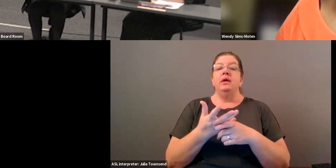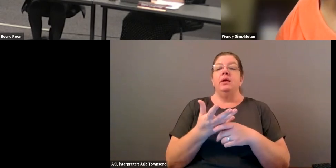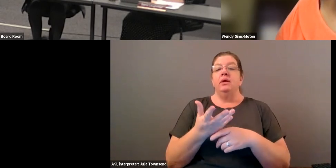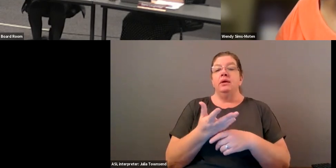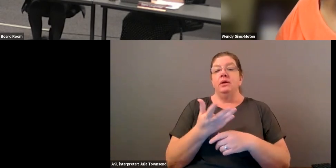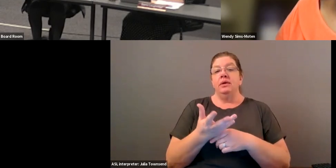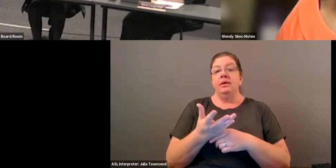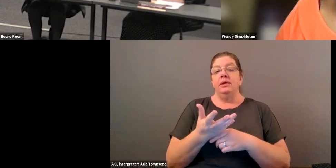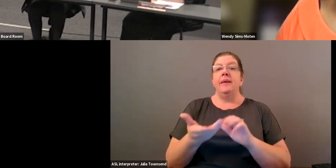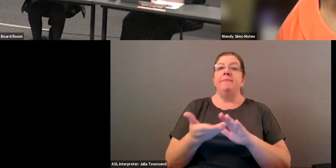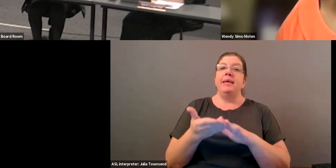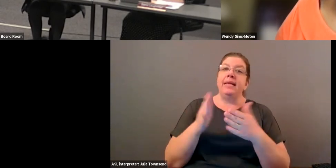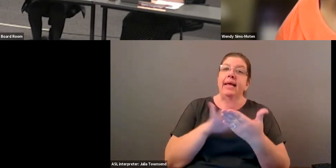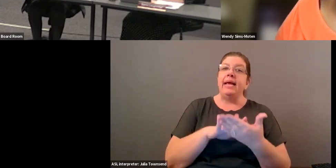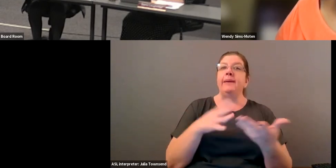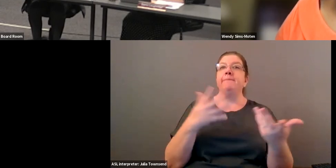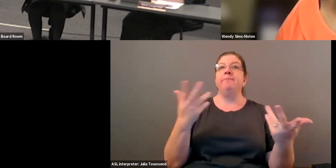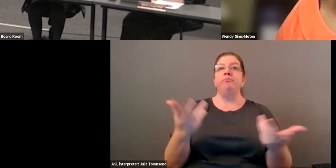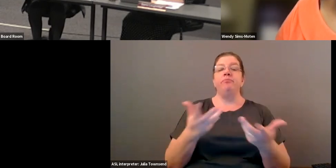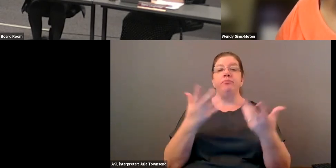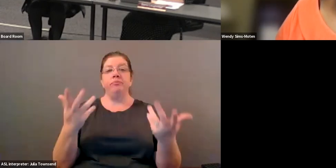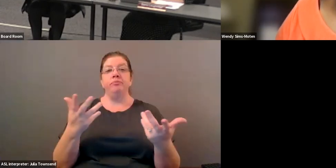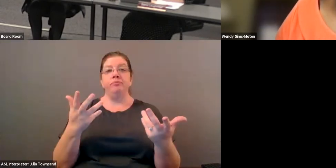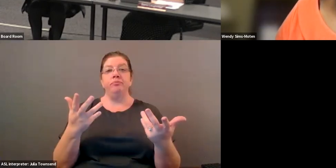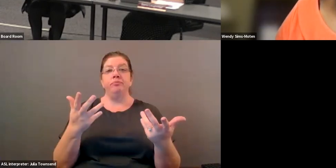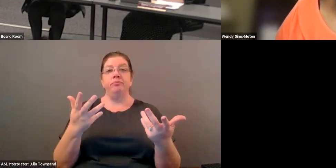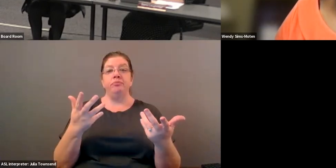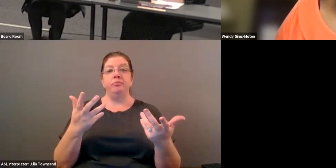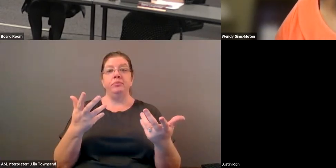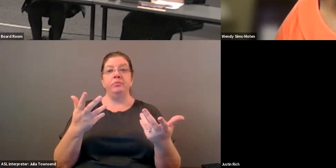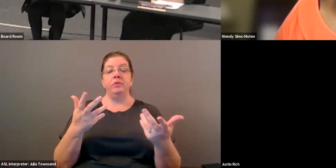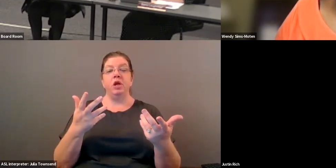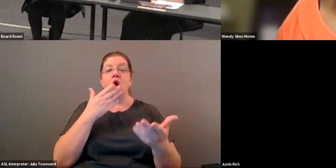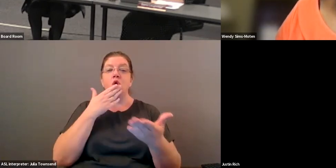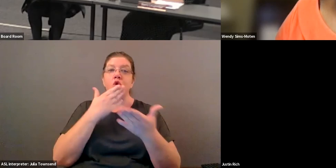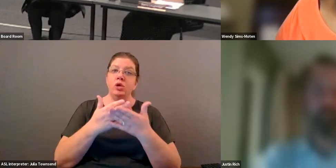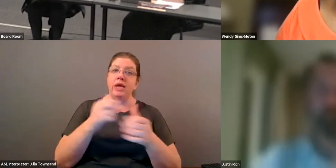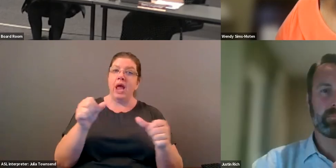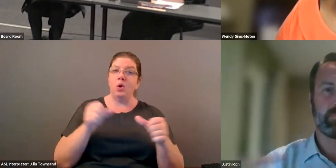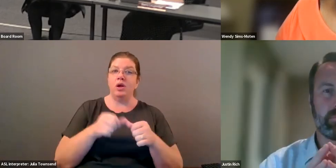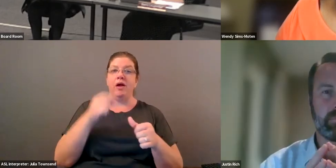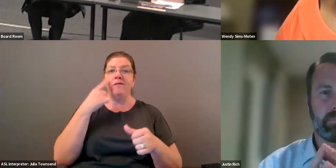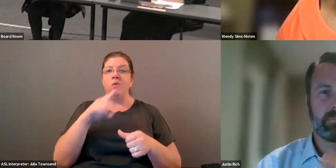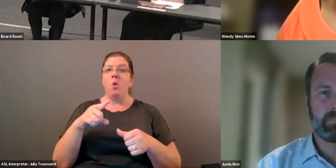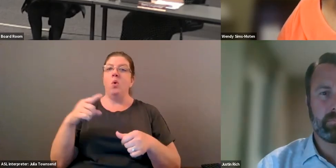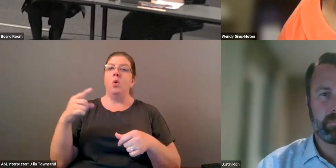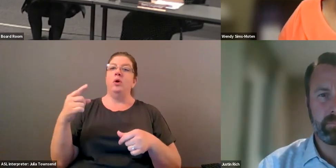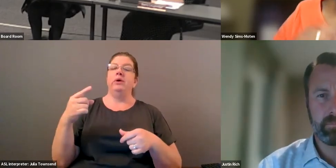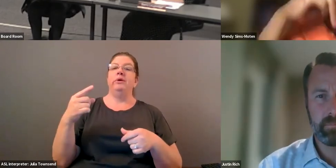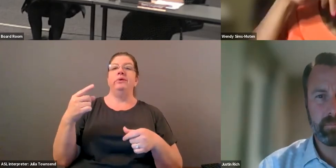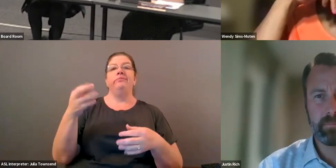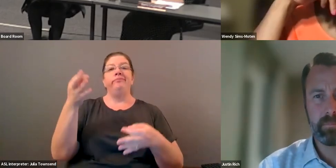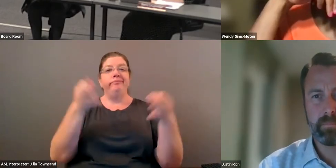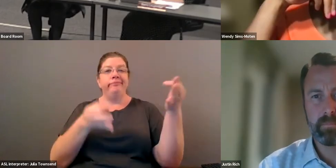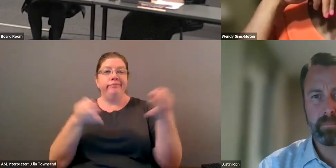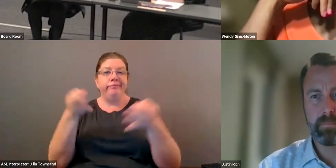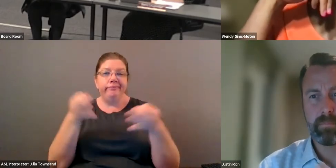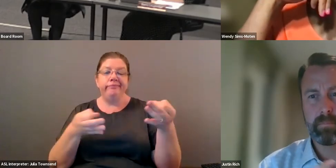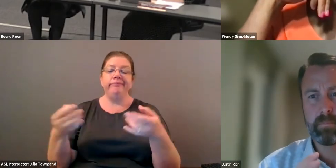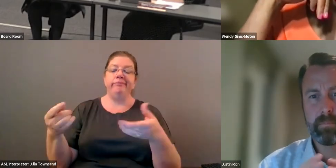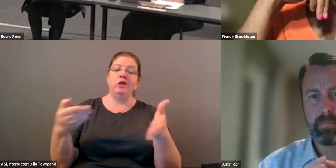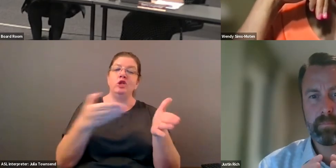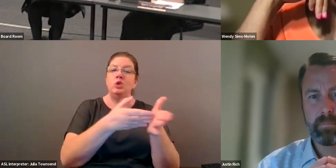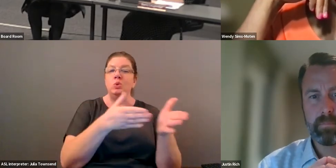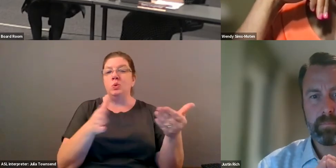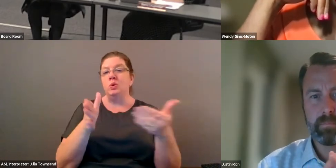it became a ripe area for litigation. And there were a number of suits, particularly